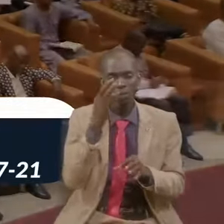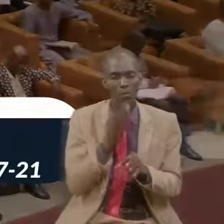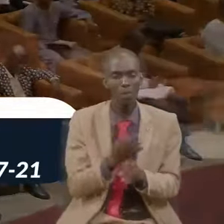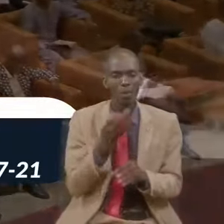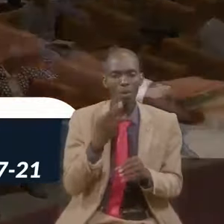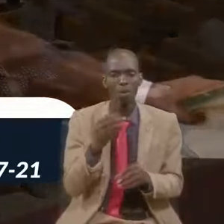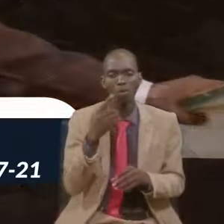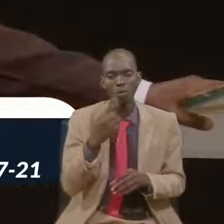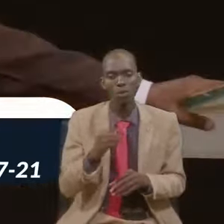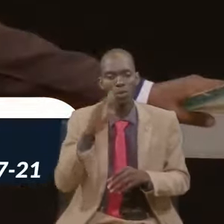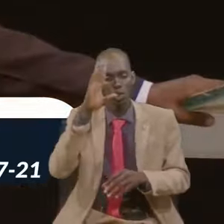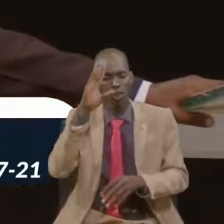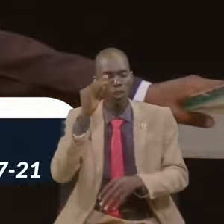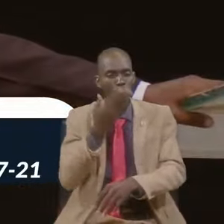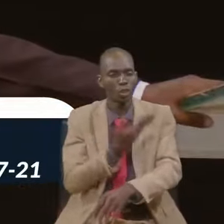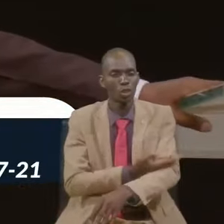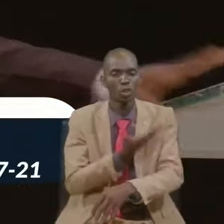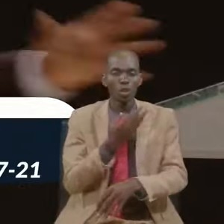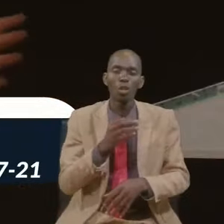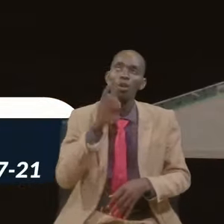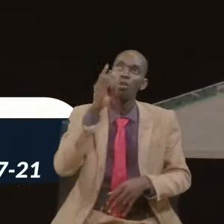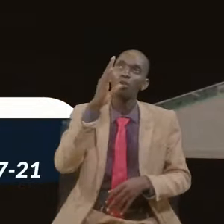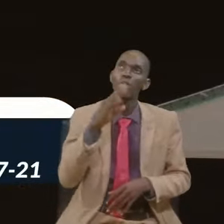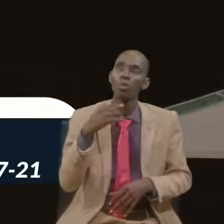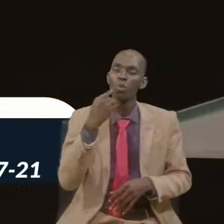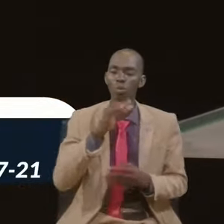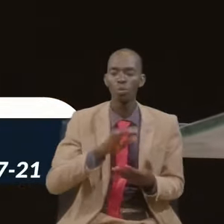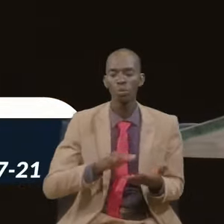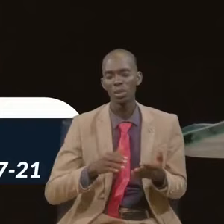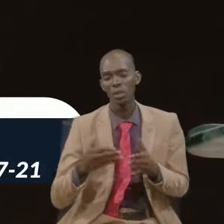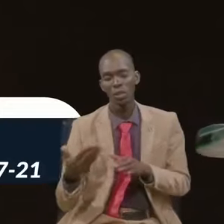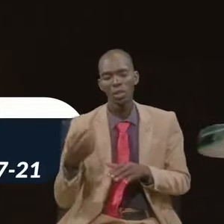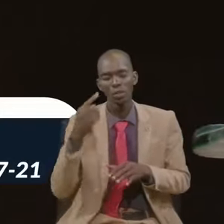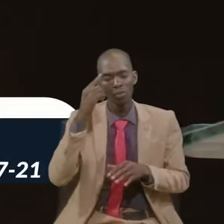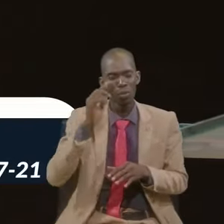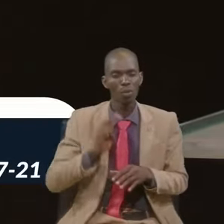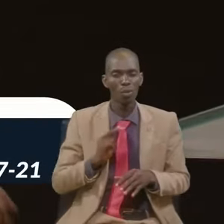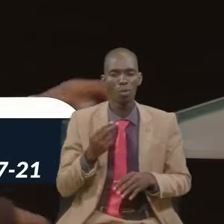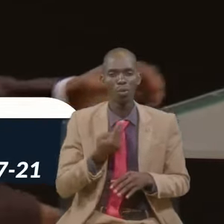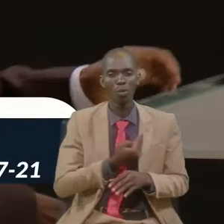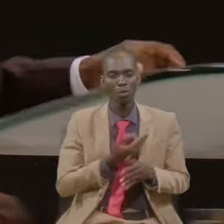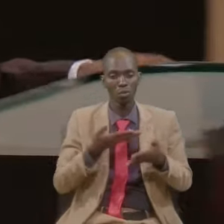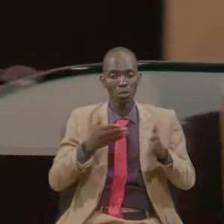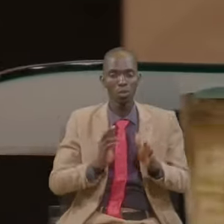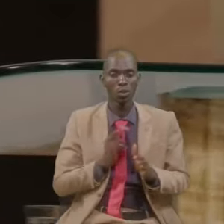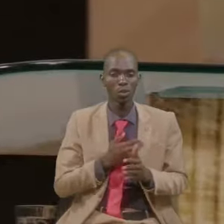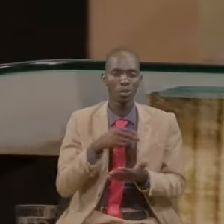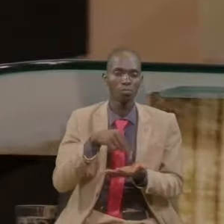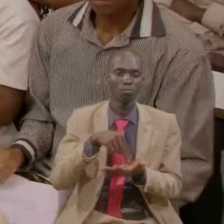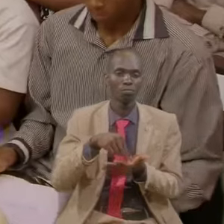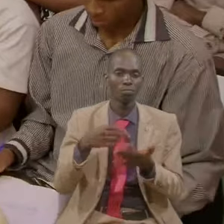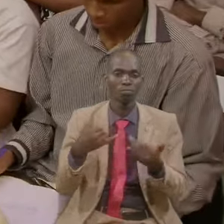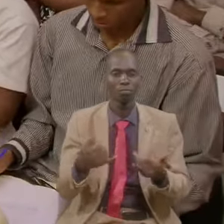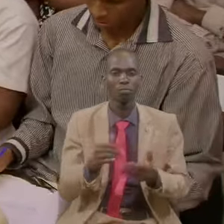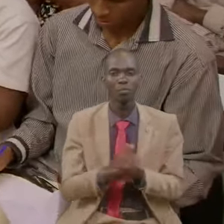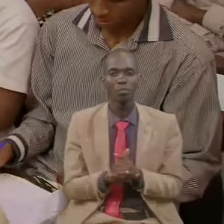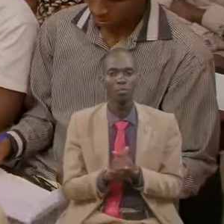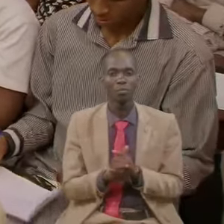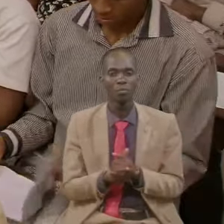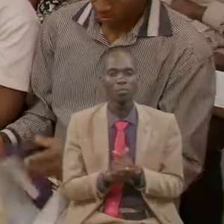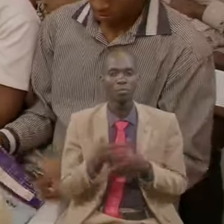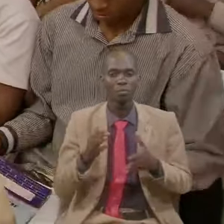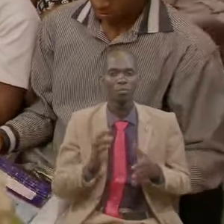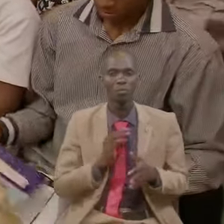who loved us and he died for us, gave himself for us. Let's rise up now and let's talk to the Lord